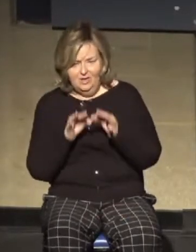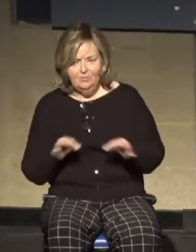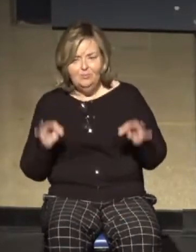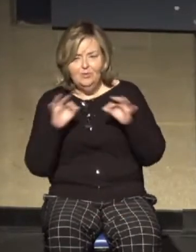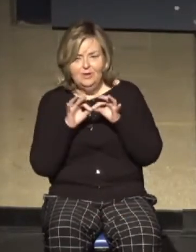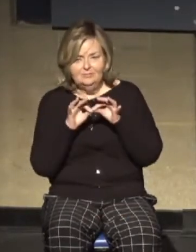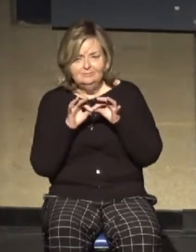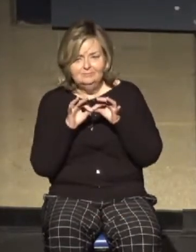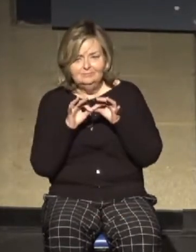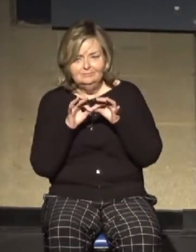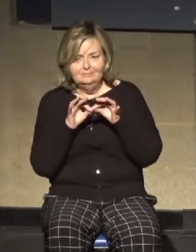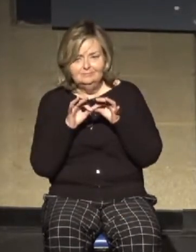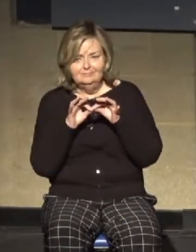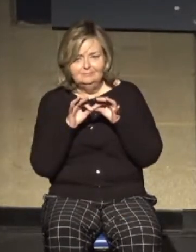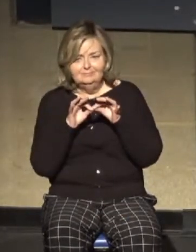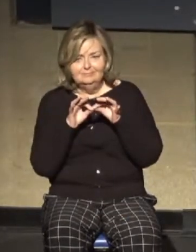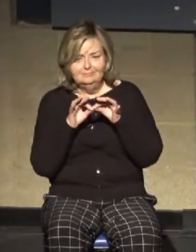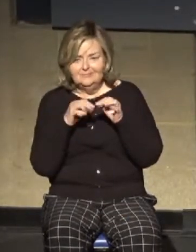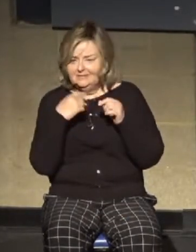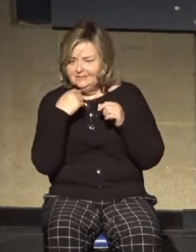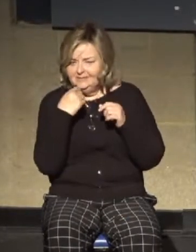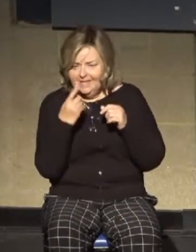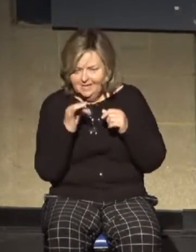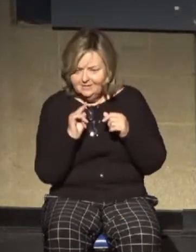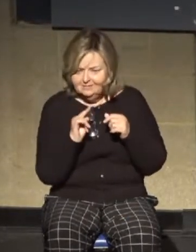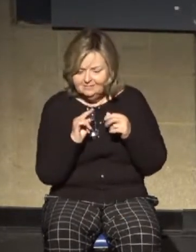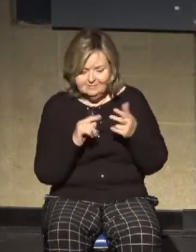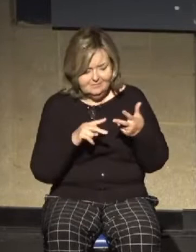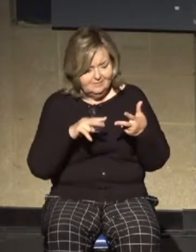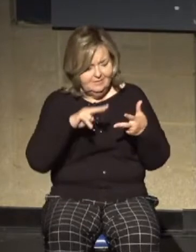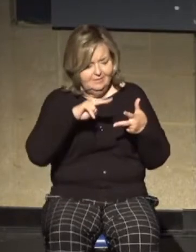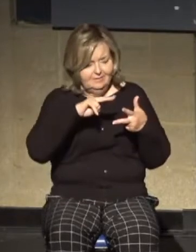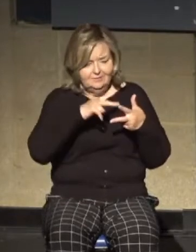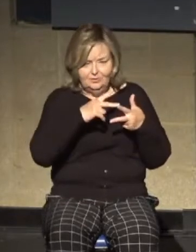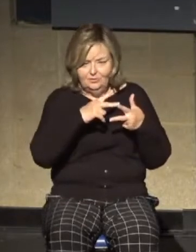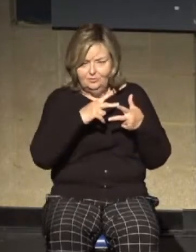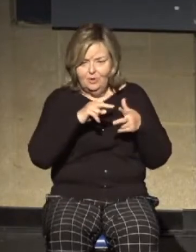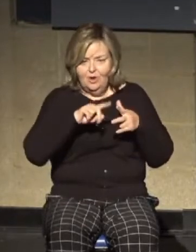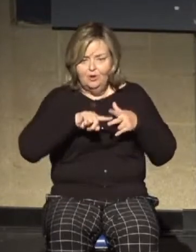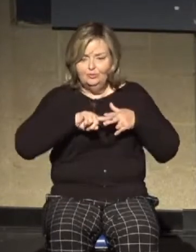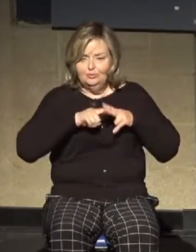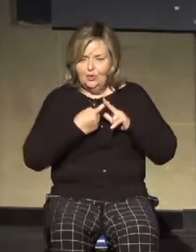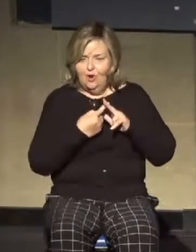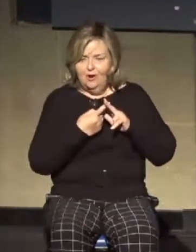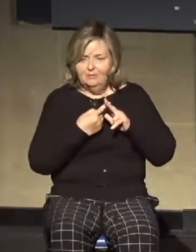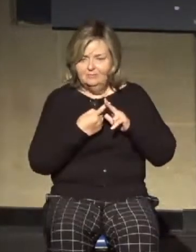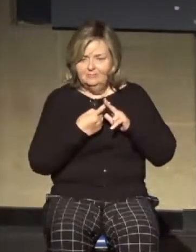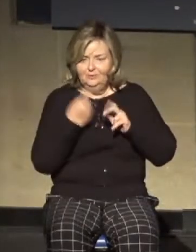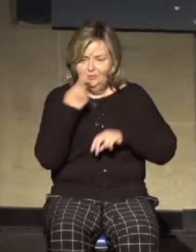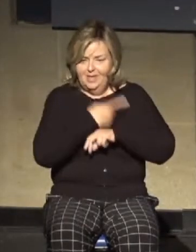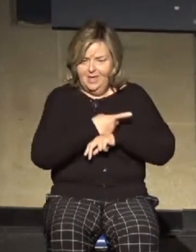up. Number two, start and end your day with gratitude.